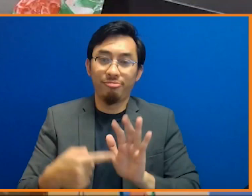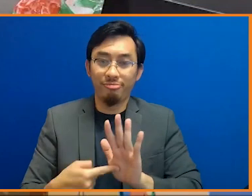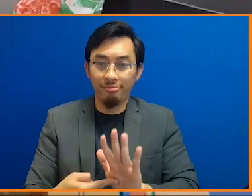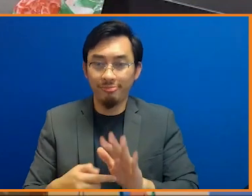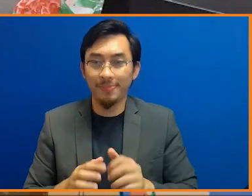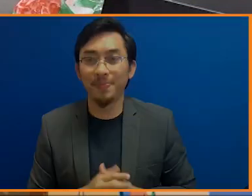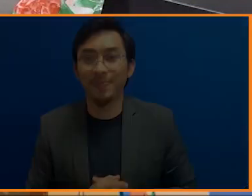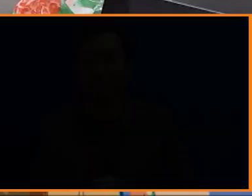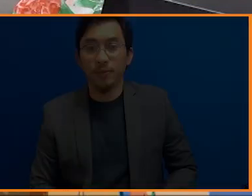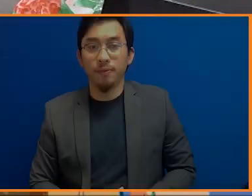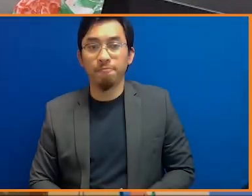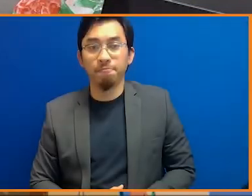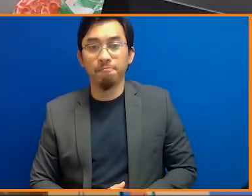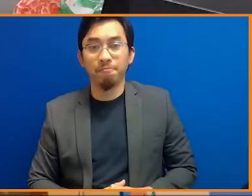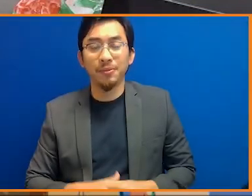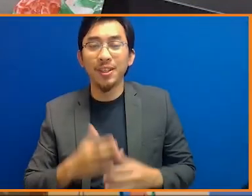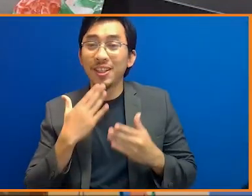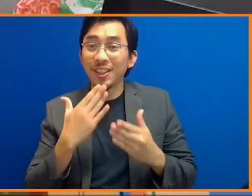to present.